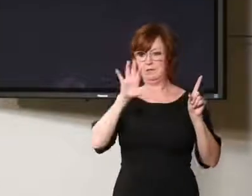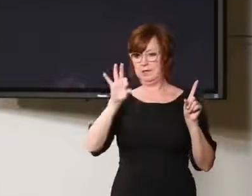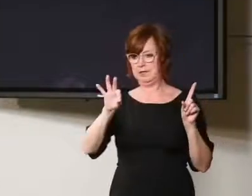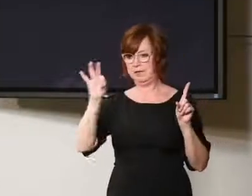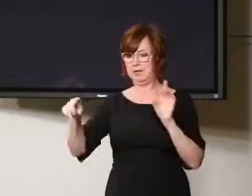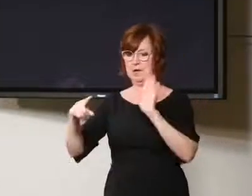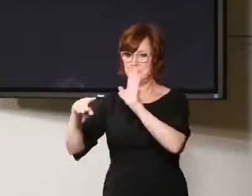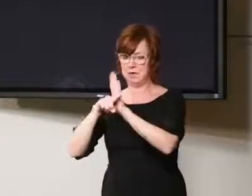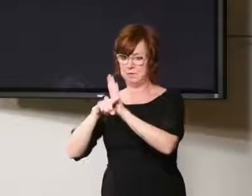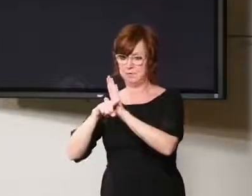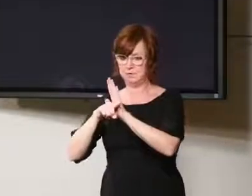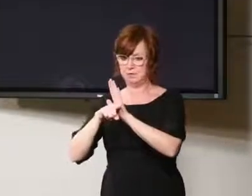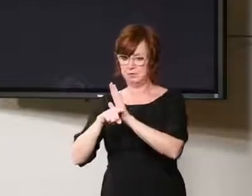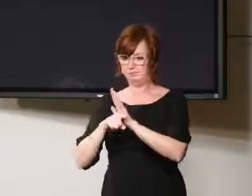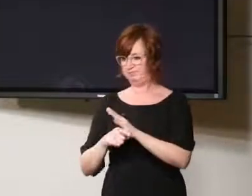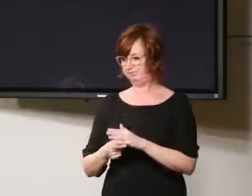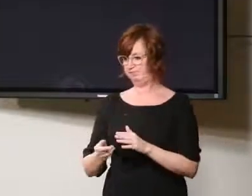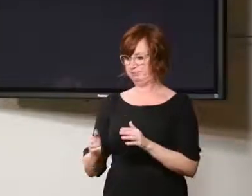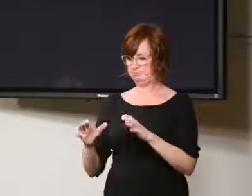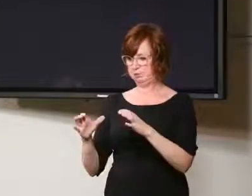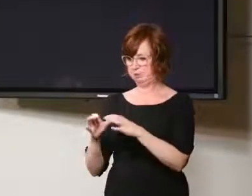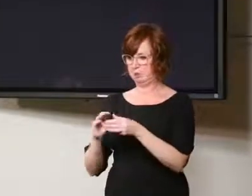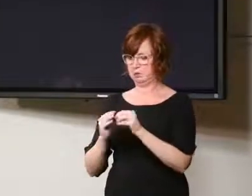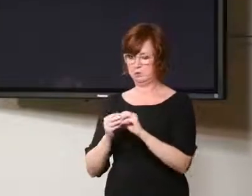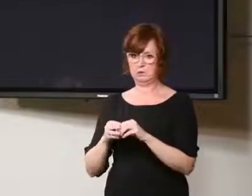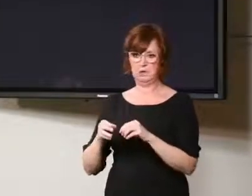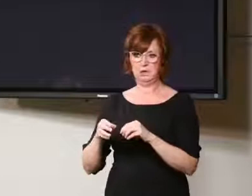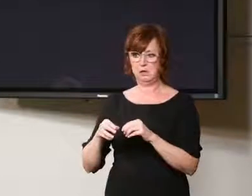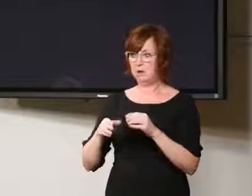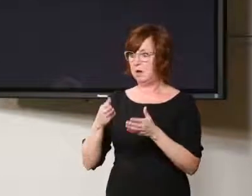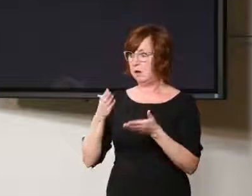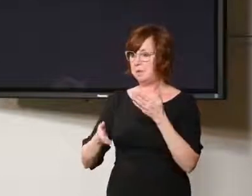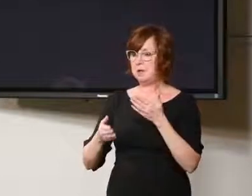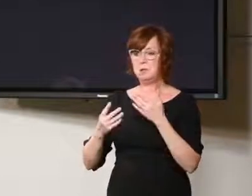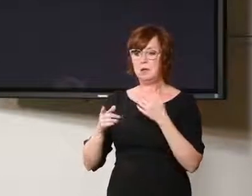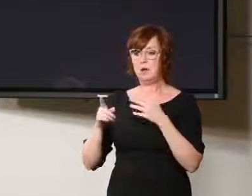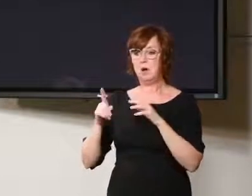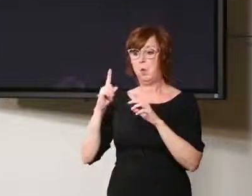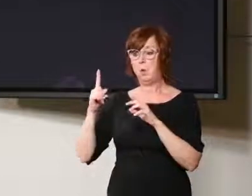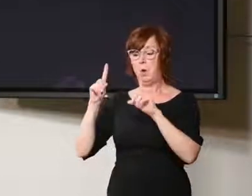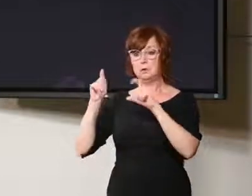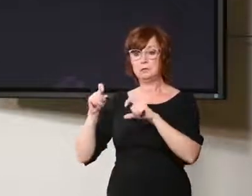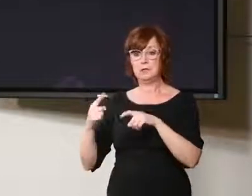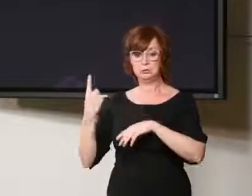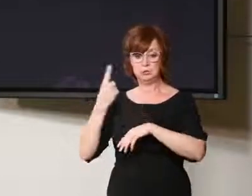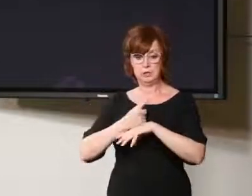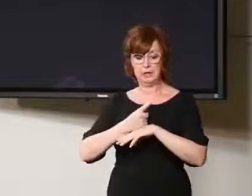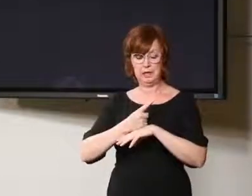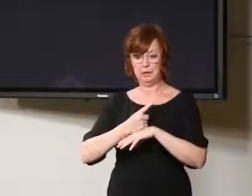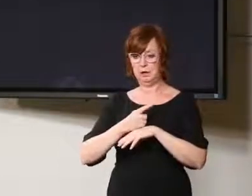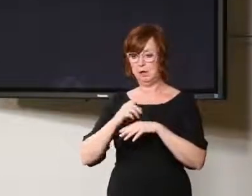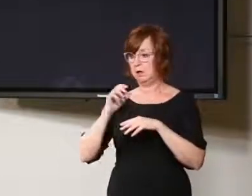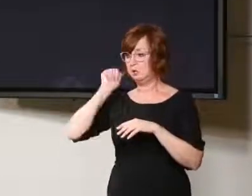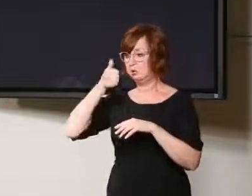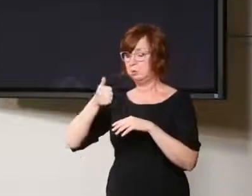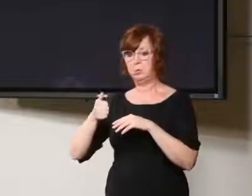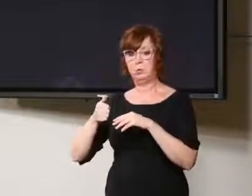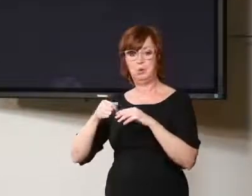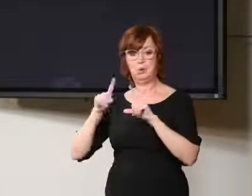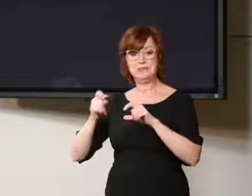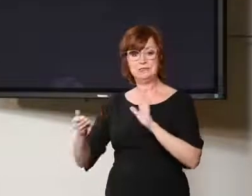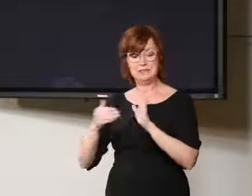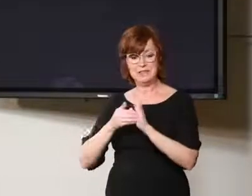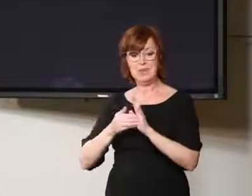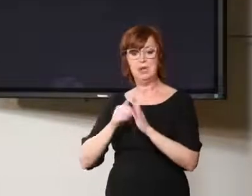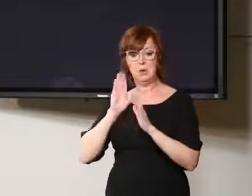another viral illness or may have been too early in their illness to be tested positive. So testing is not 100%, and that's why the recommendation for